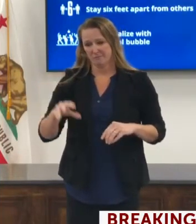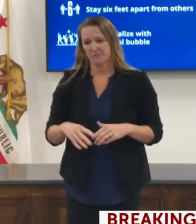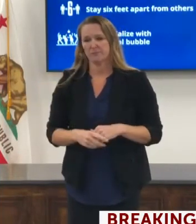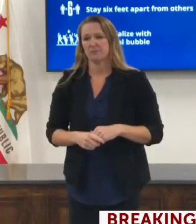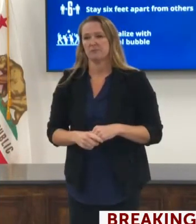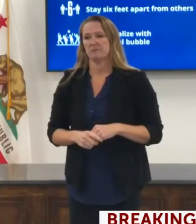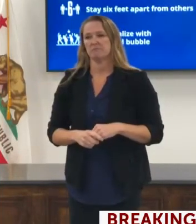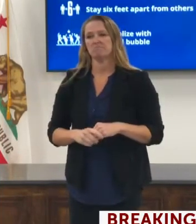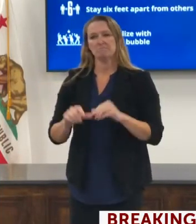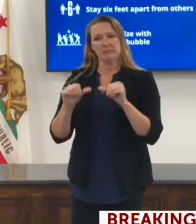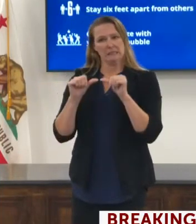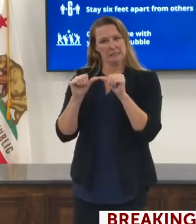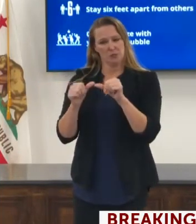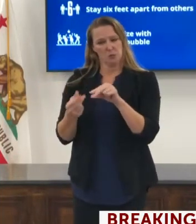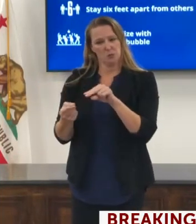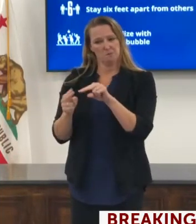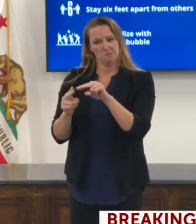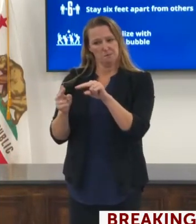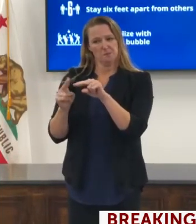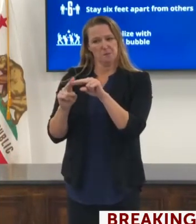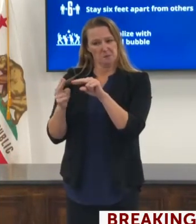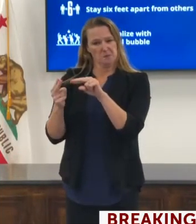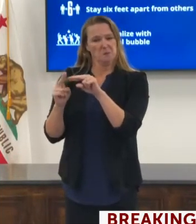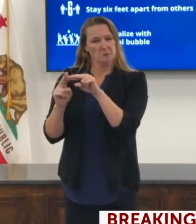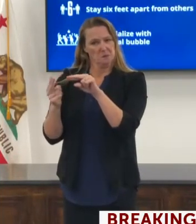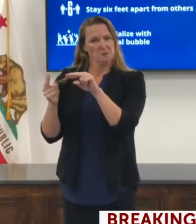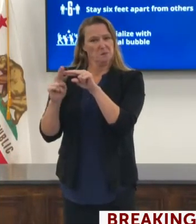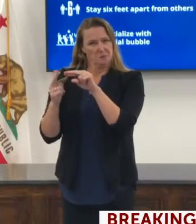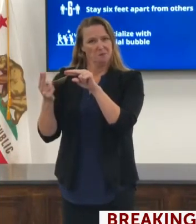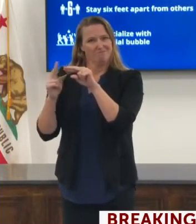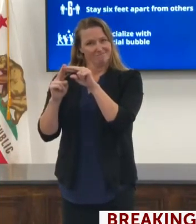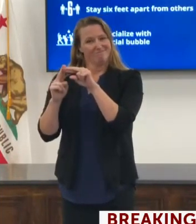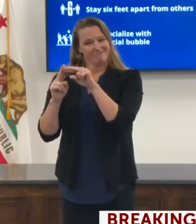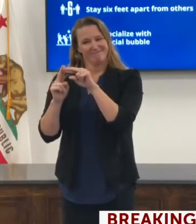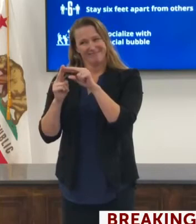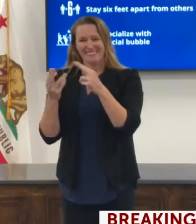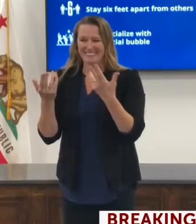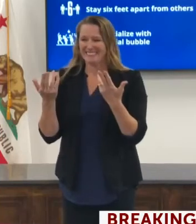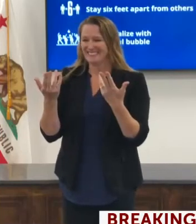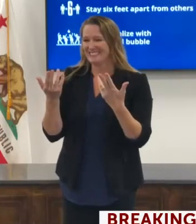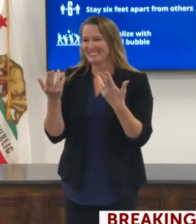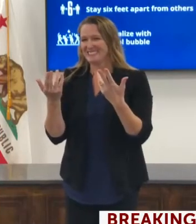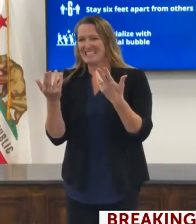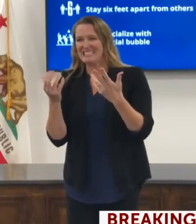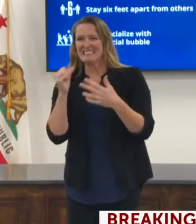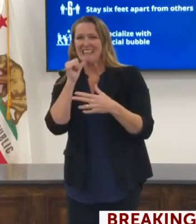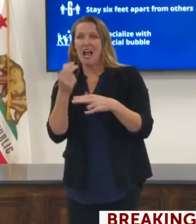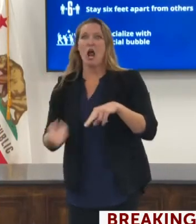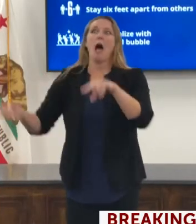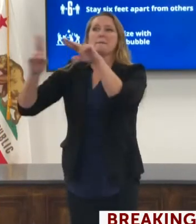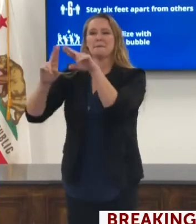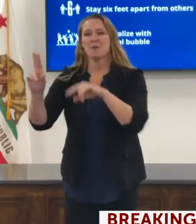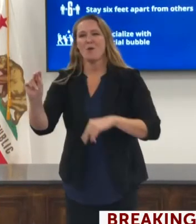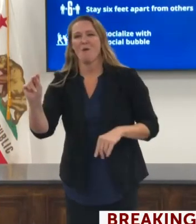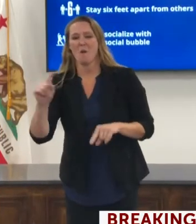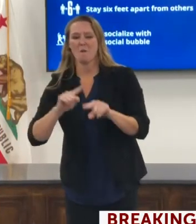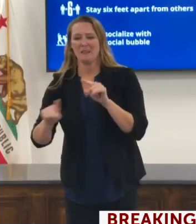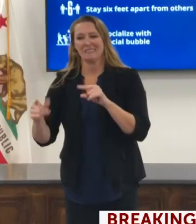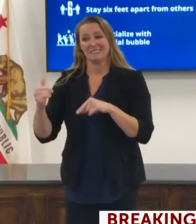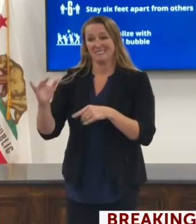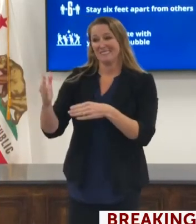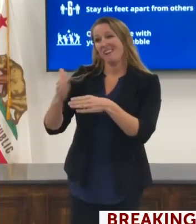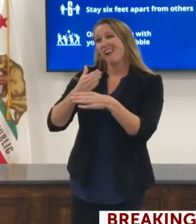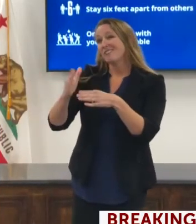They continue to tick up modestly, but still at that level that's averaging close to